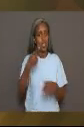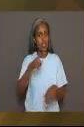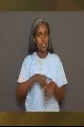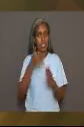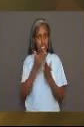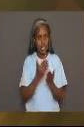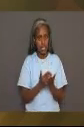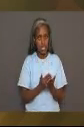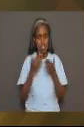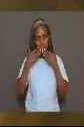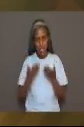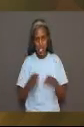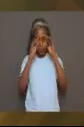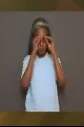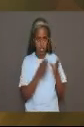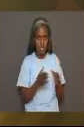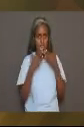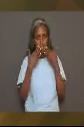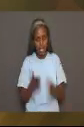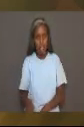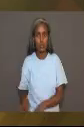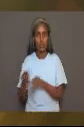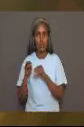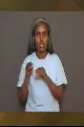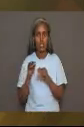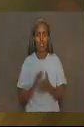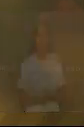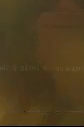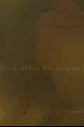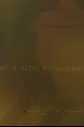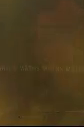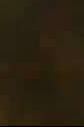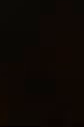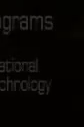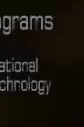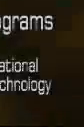Until next lesson, thank you, teacher. Thank you, students.